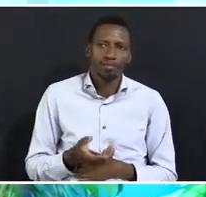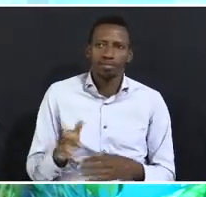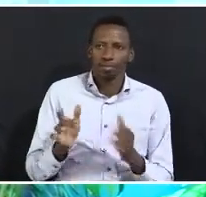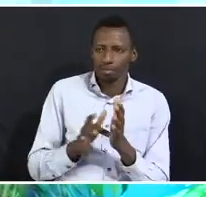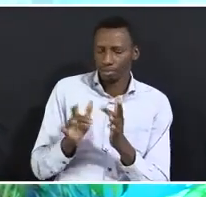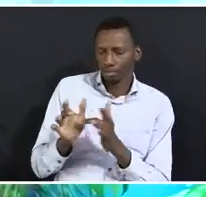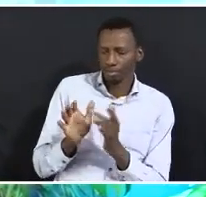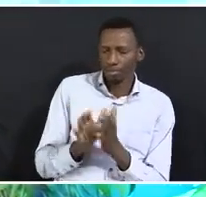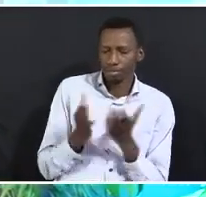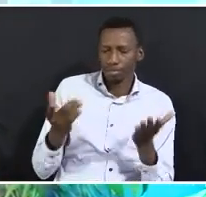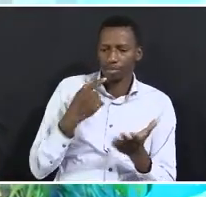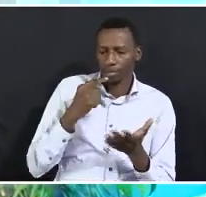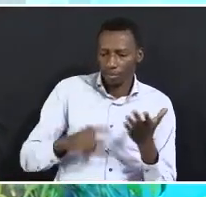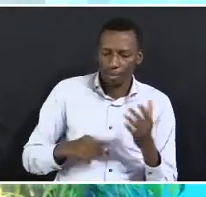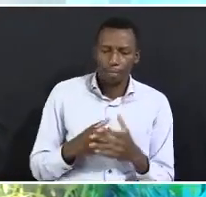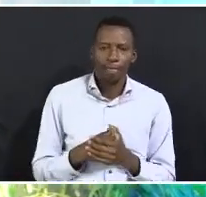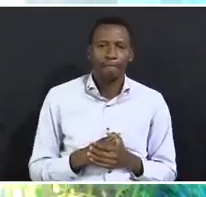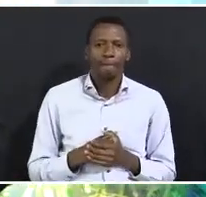Bible says,